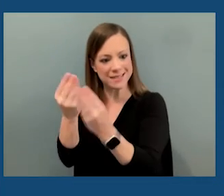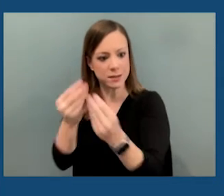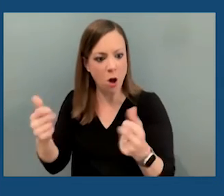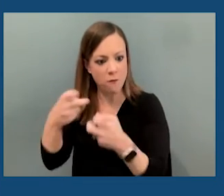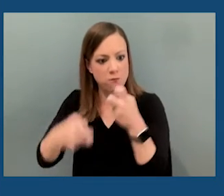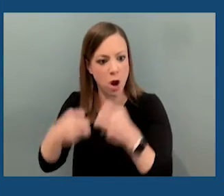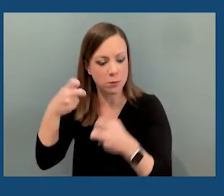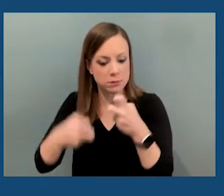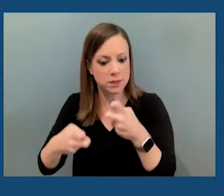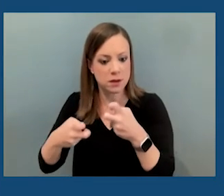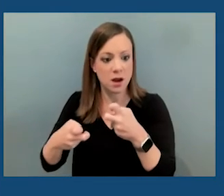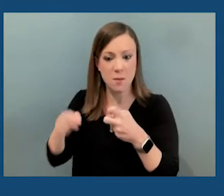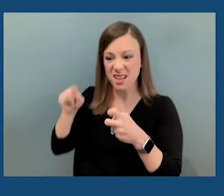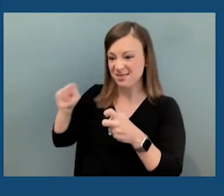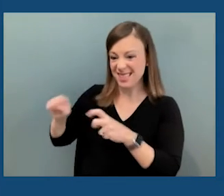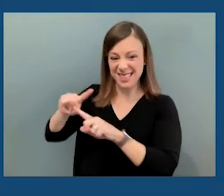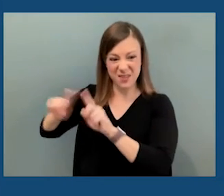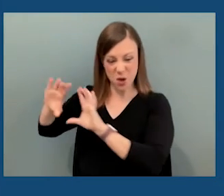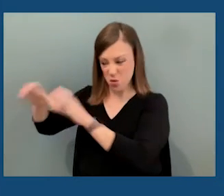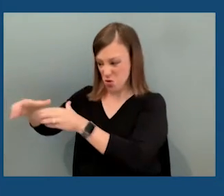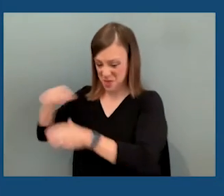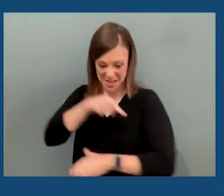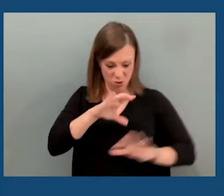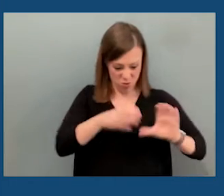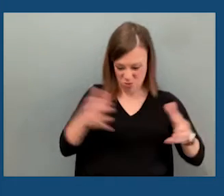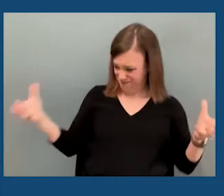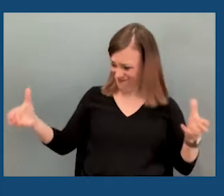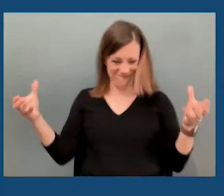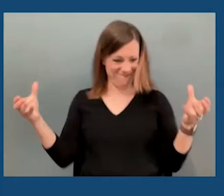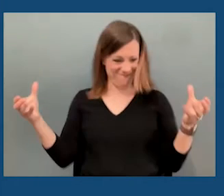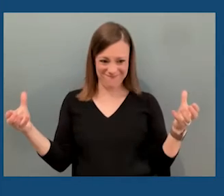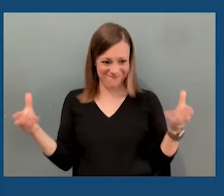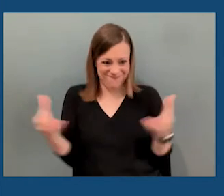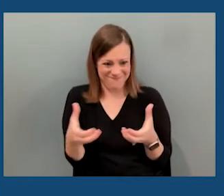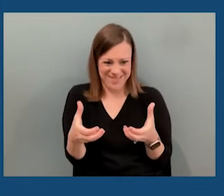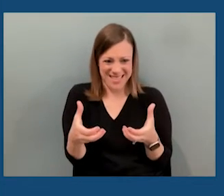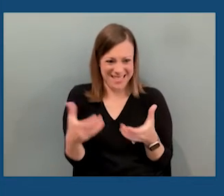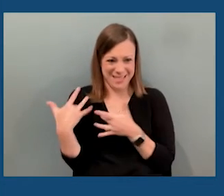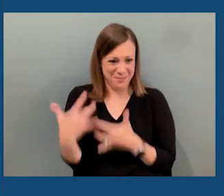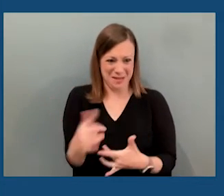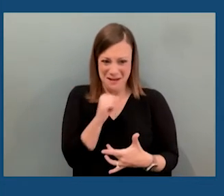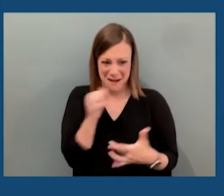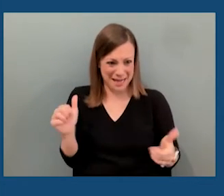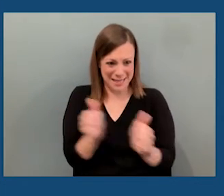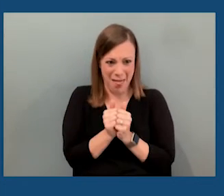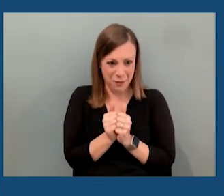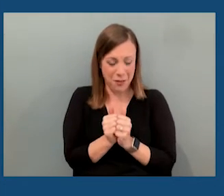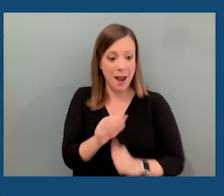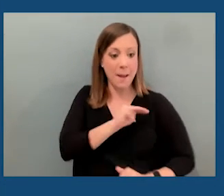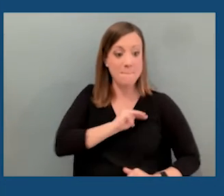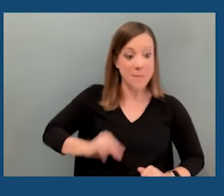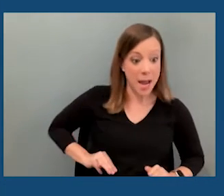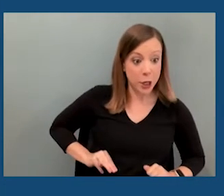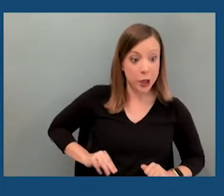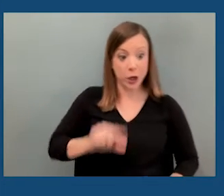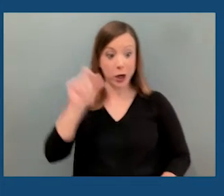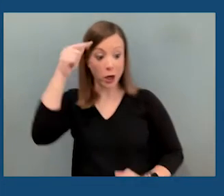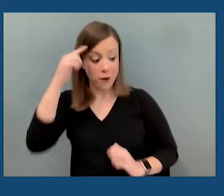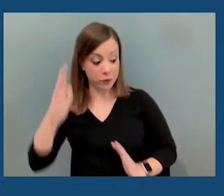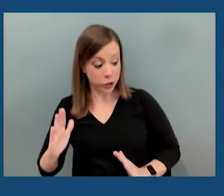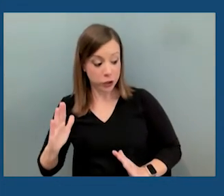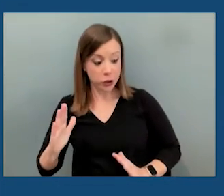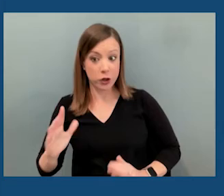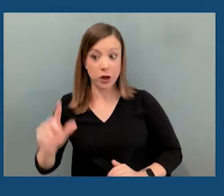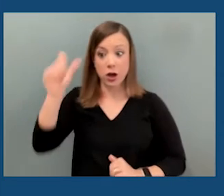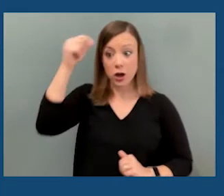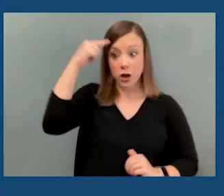being brought together, like a mayor and a governor and a legislature, it was